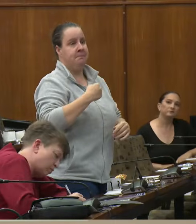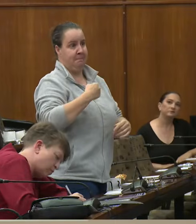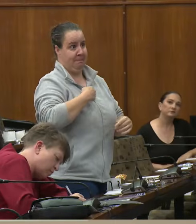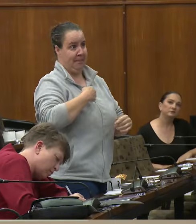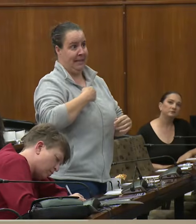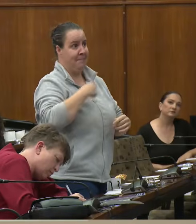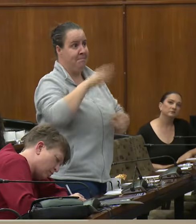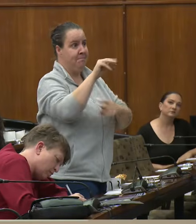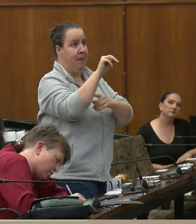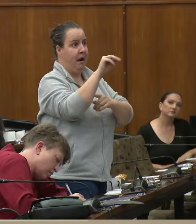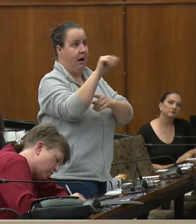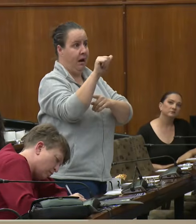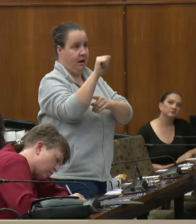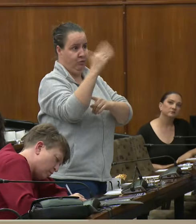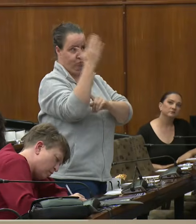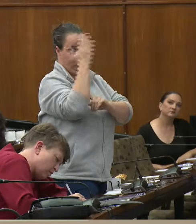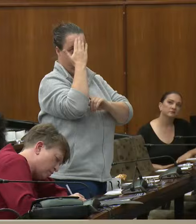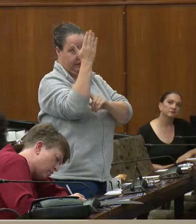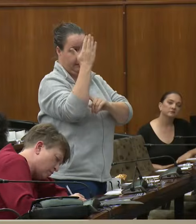I do imagine,